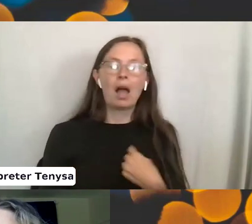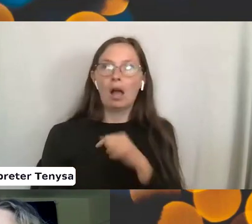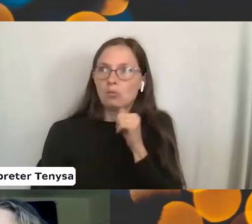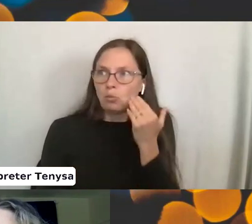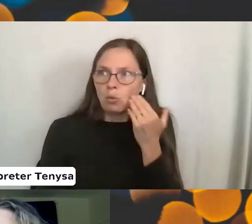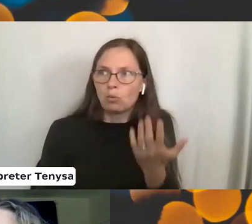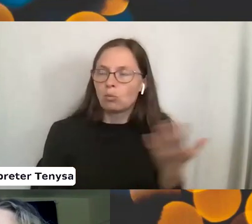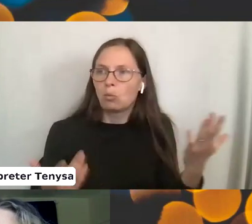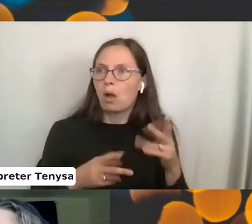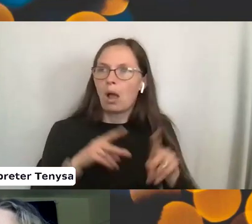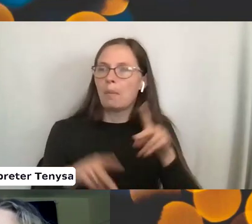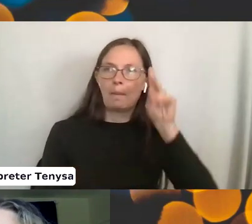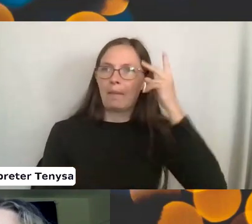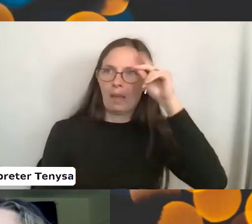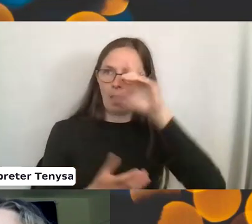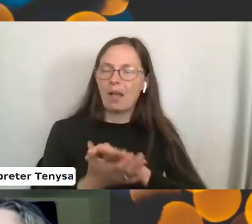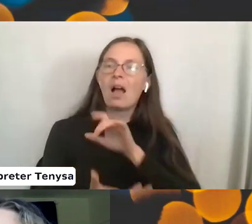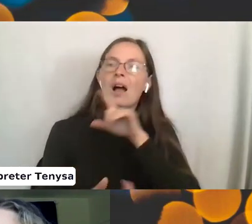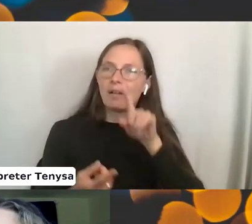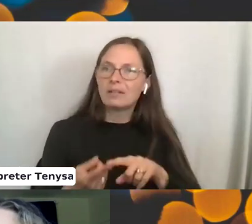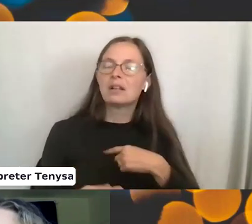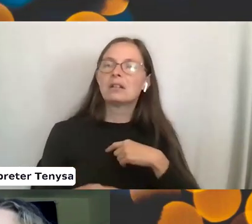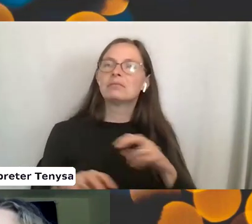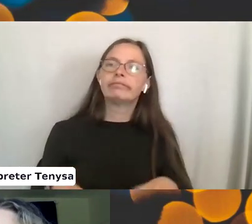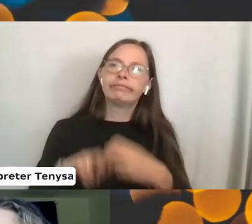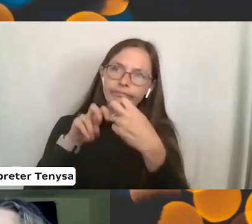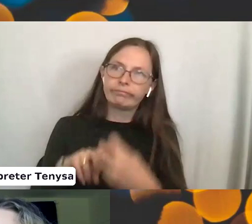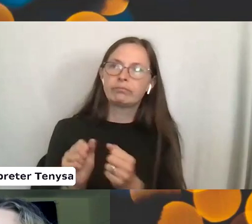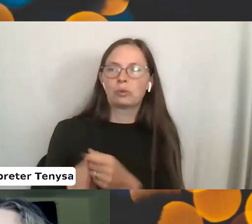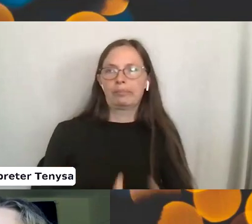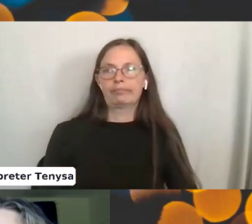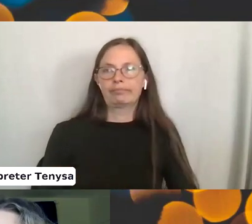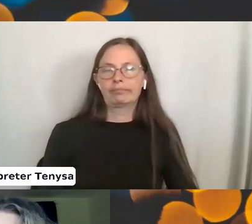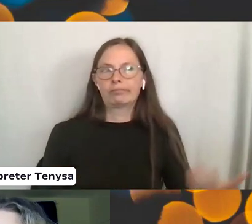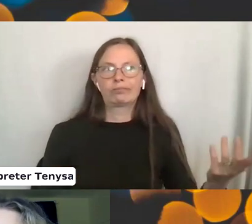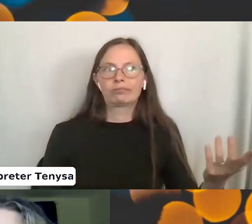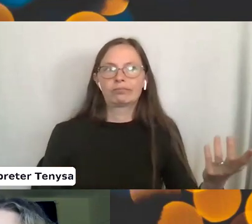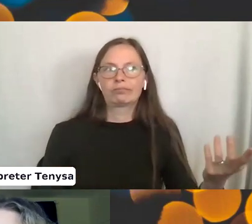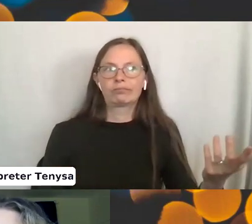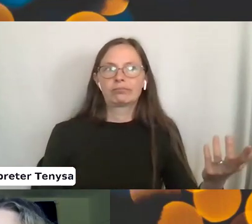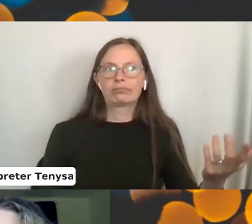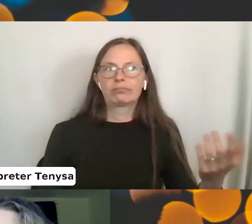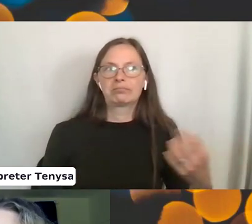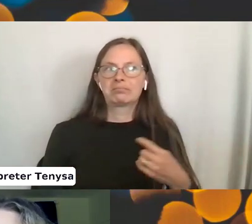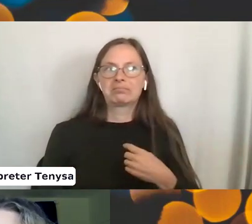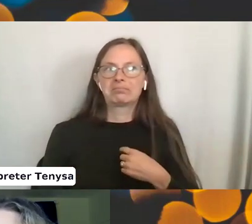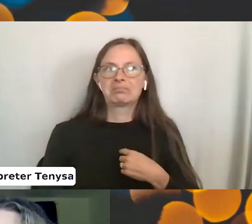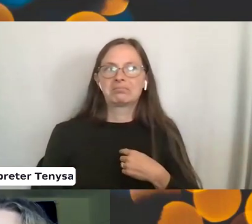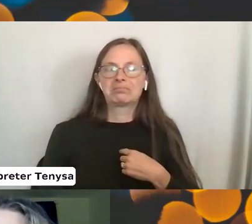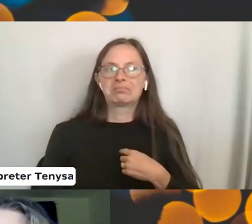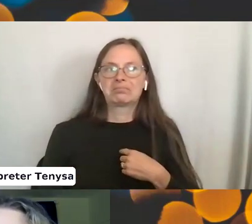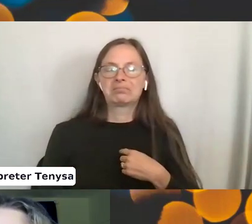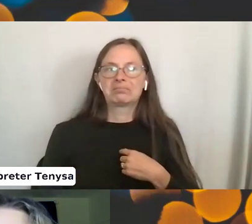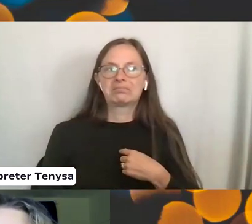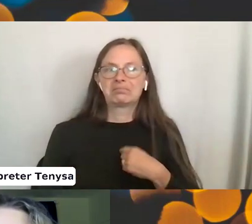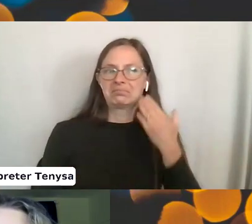what people's political beliefs are until I sit down and have a conversation with them. So I don't know